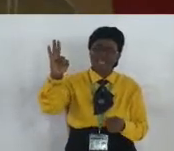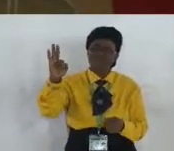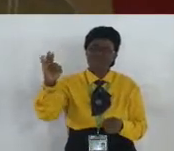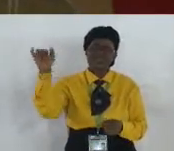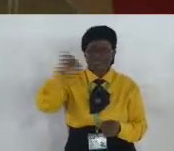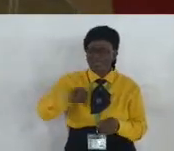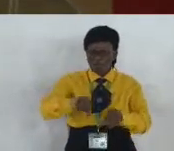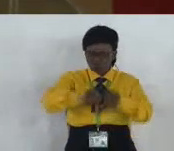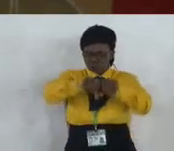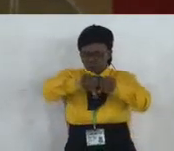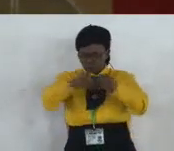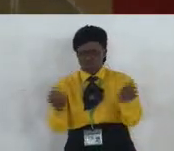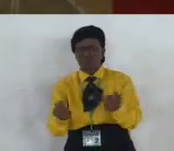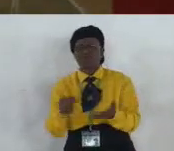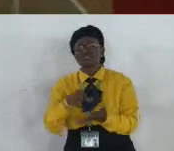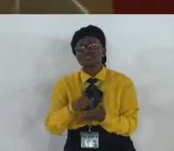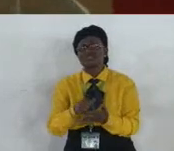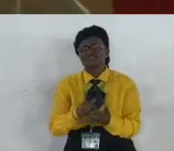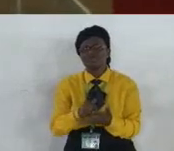broke through the roof.